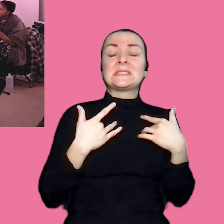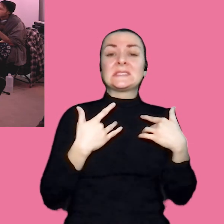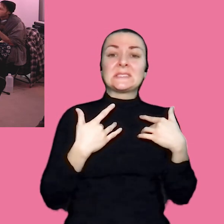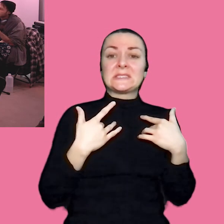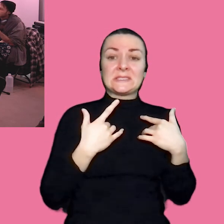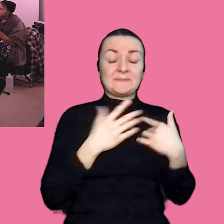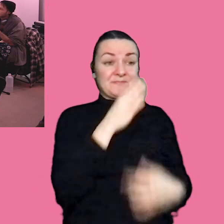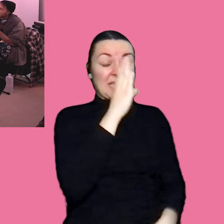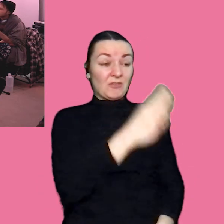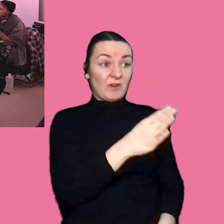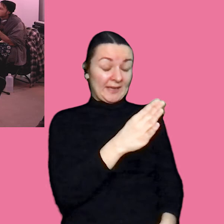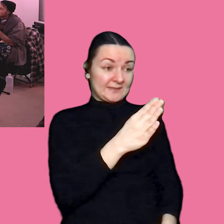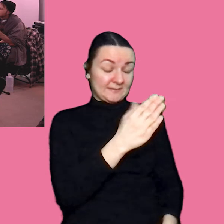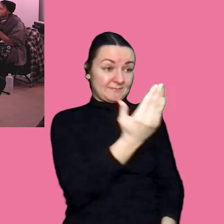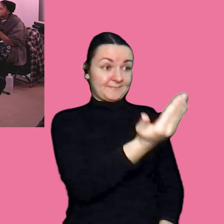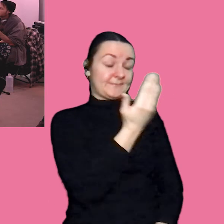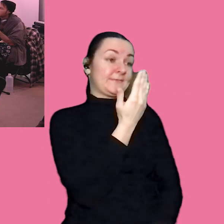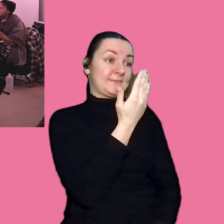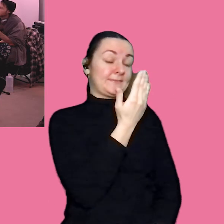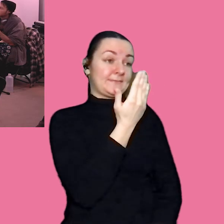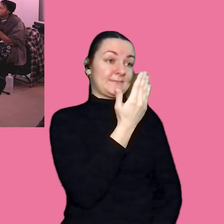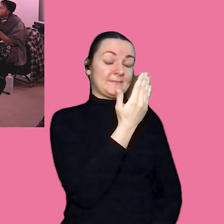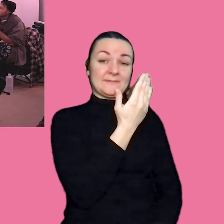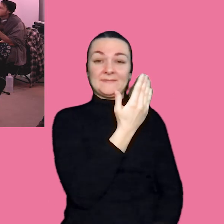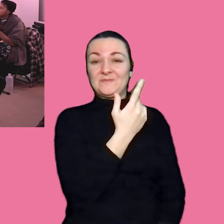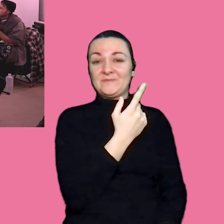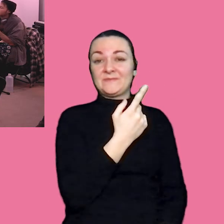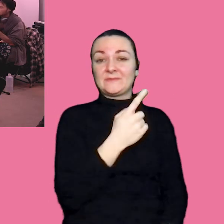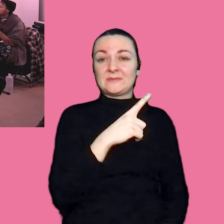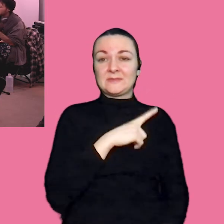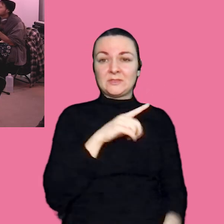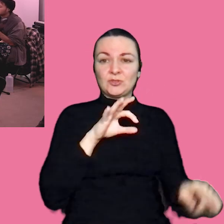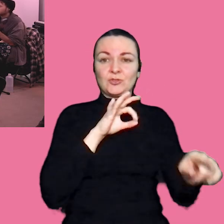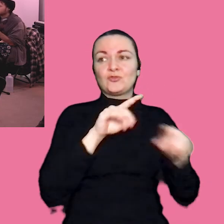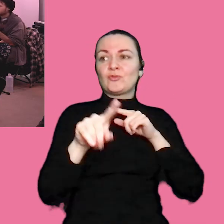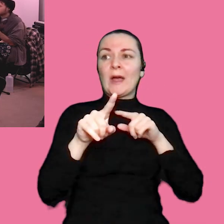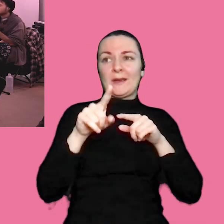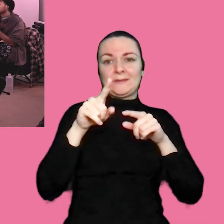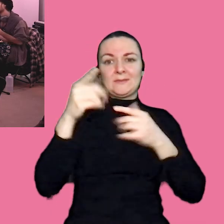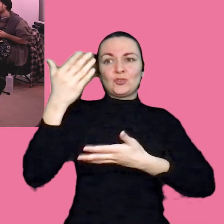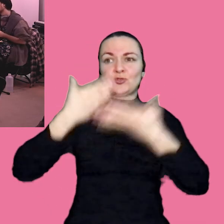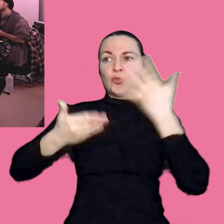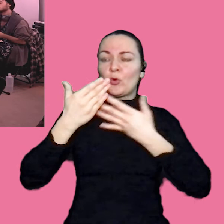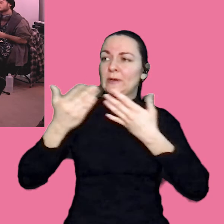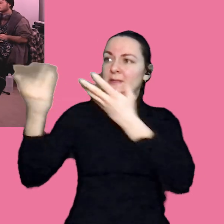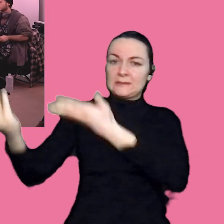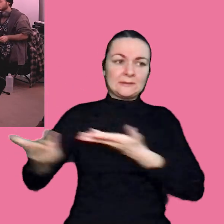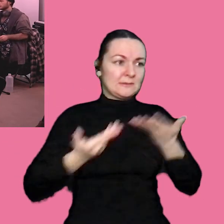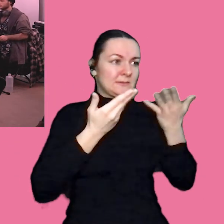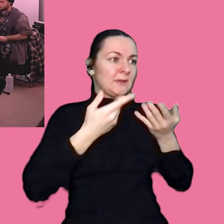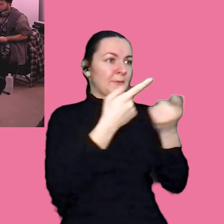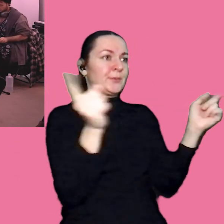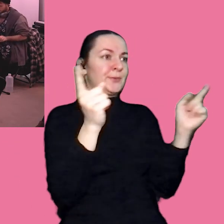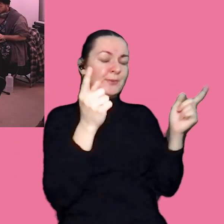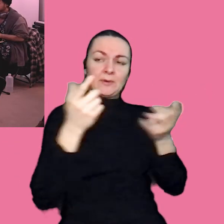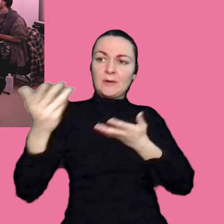at, and that's kind of why I'm trying to find the stories that I want to tell, because quite